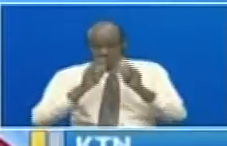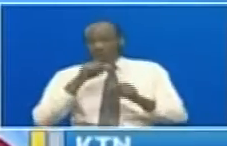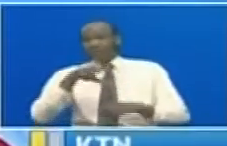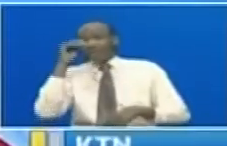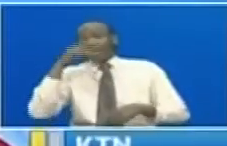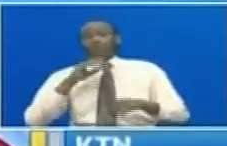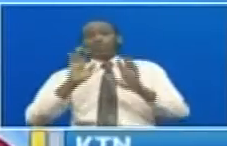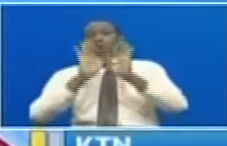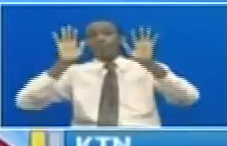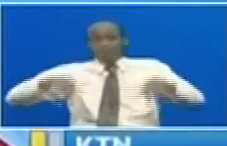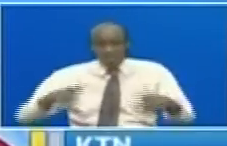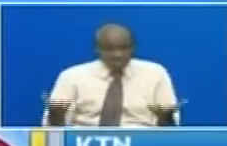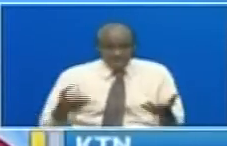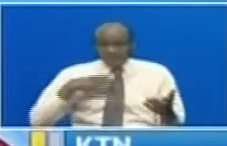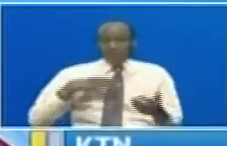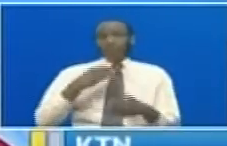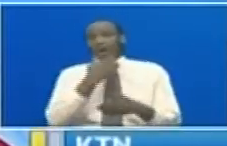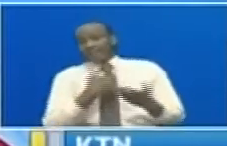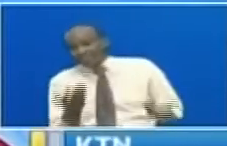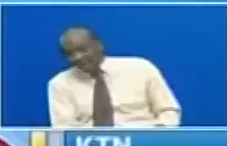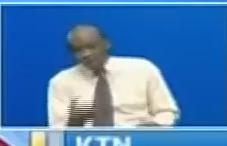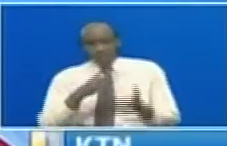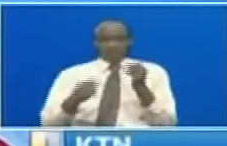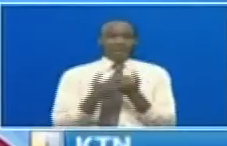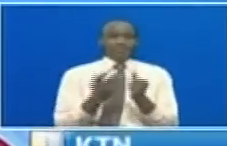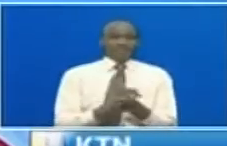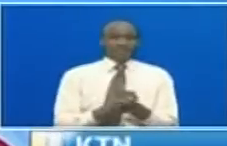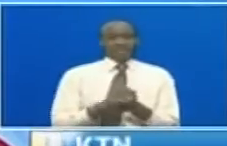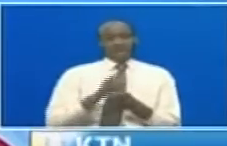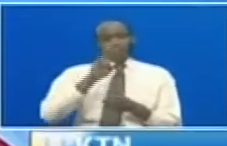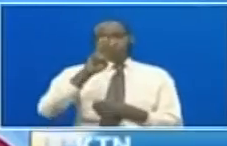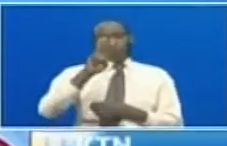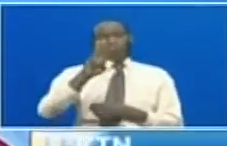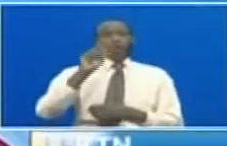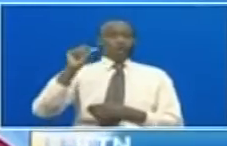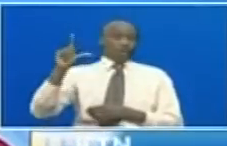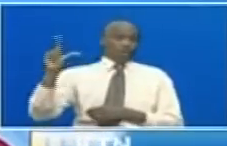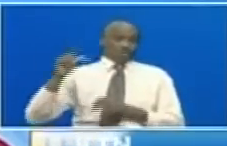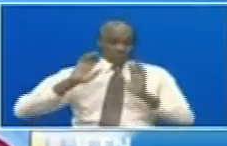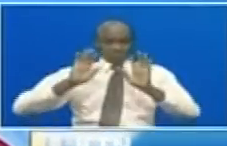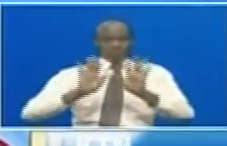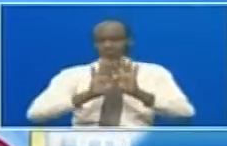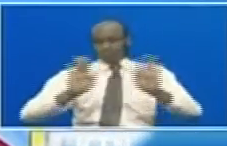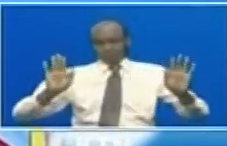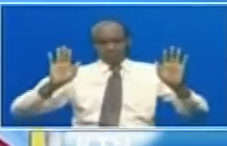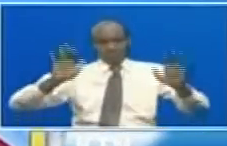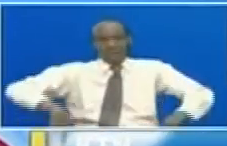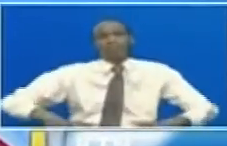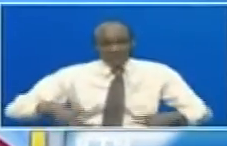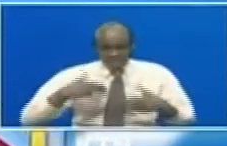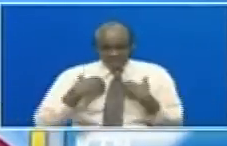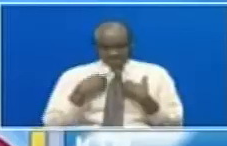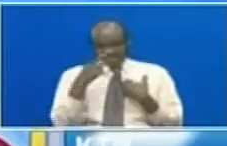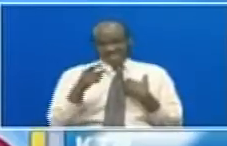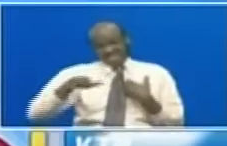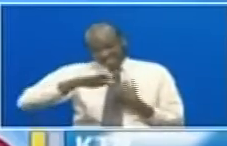what happened. Are there any casualties in this? Once again, a wall has collapsed in South B, that is in Mukurukaya. We understand